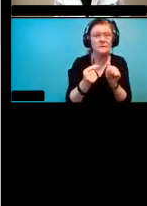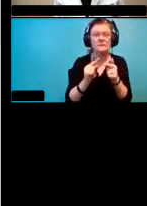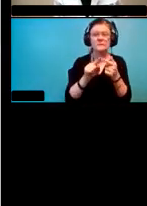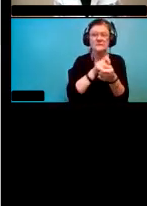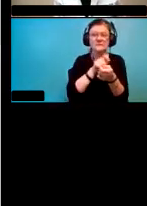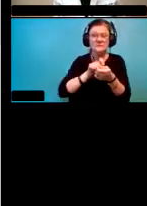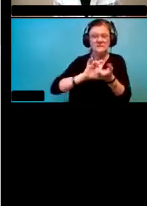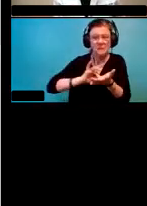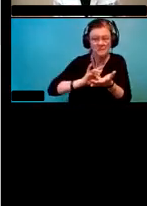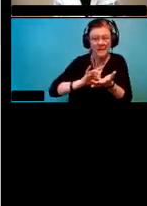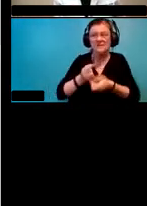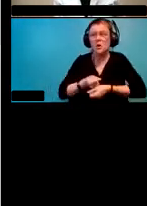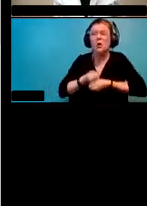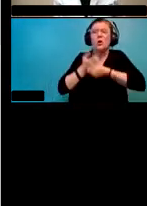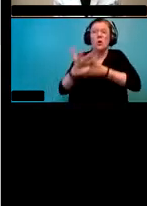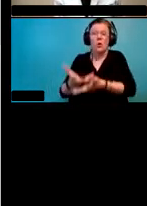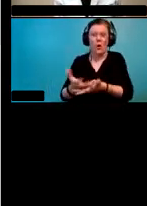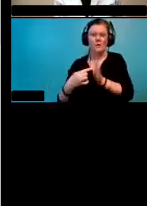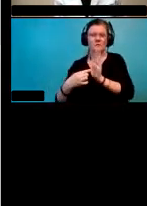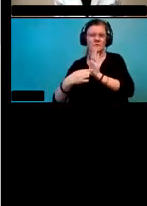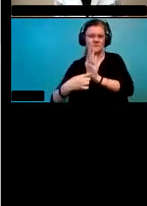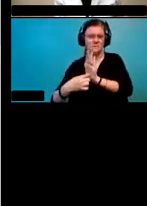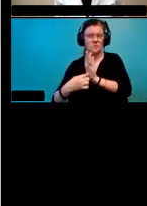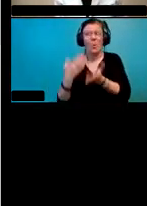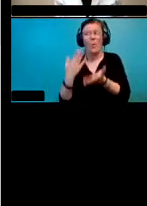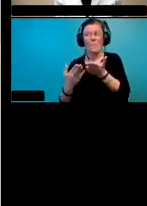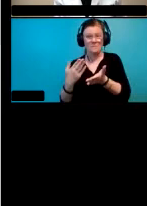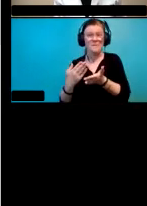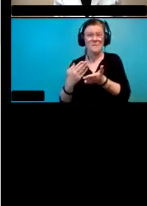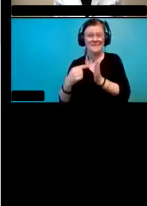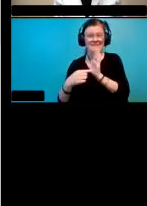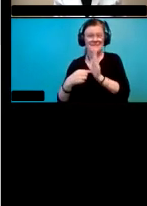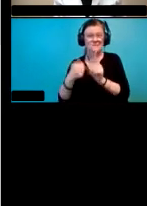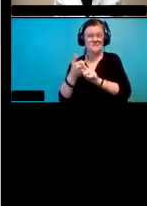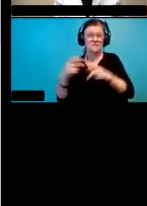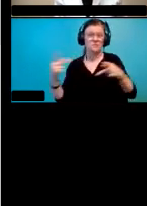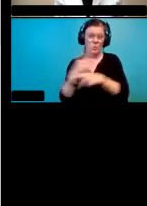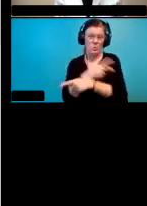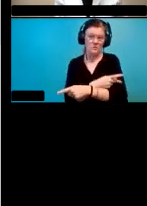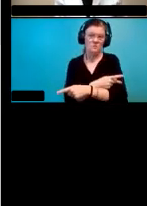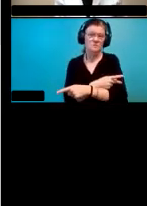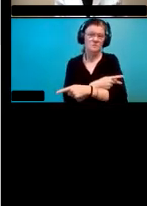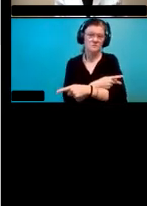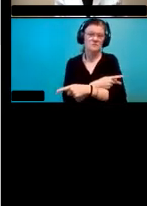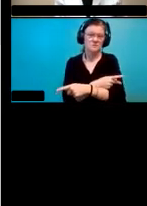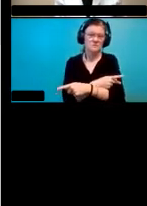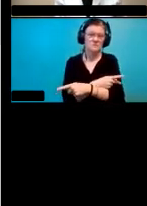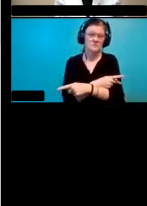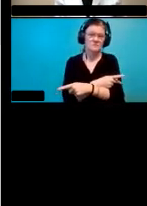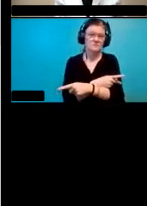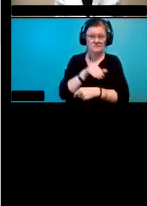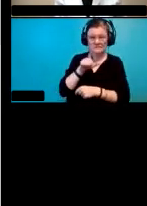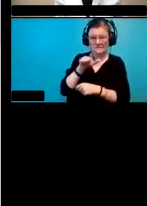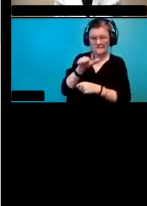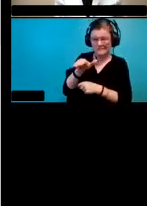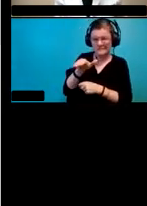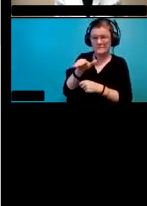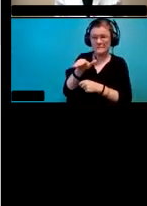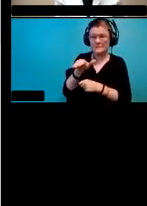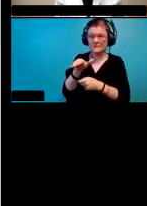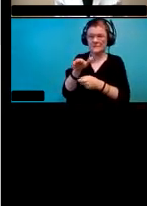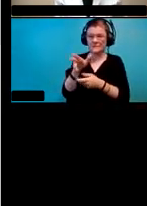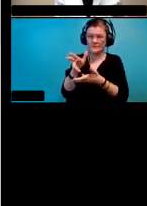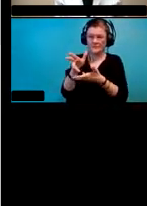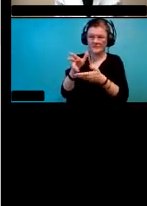could be inducing this or making those symptoms worse? So I always make sure that people kind of are aware that